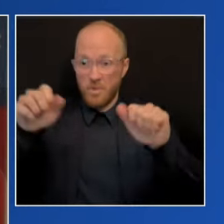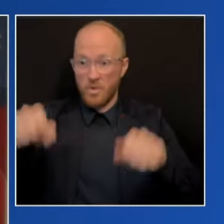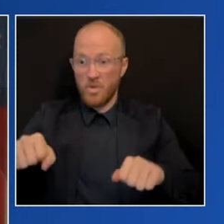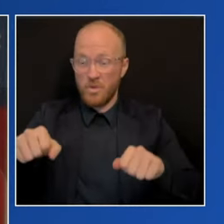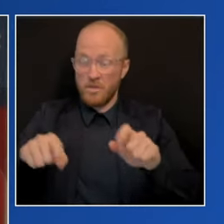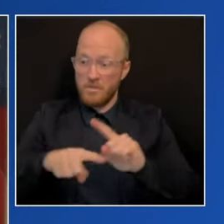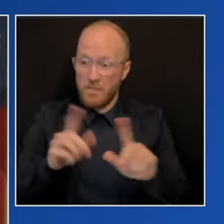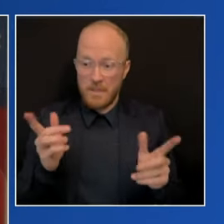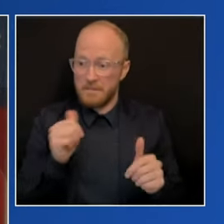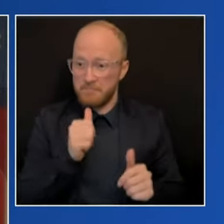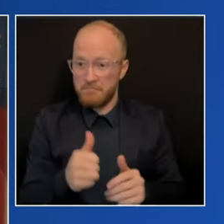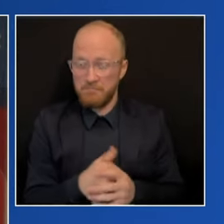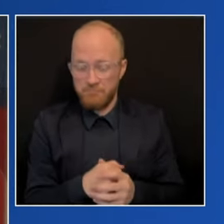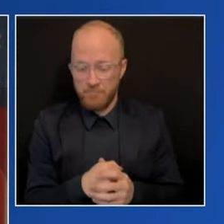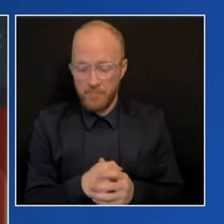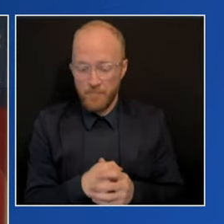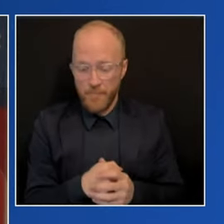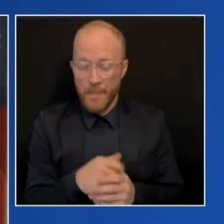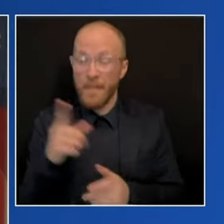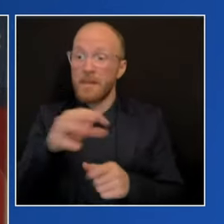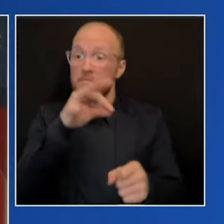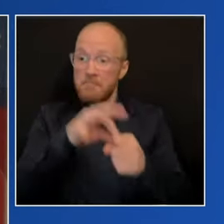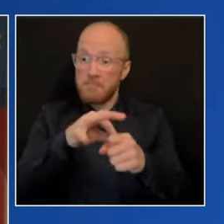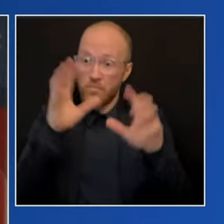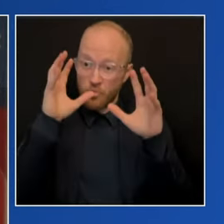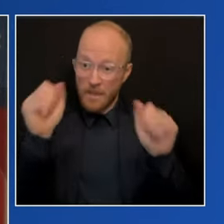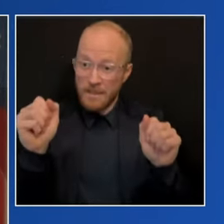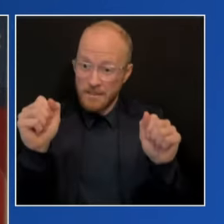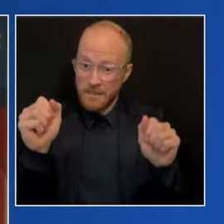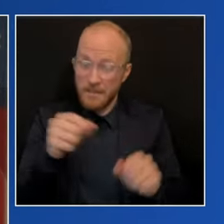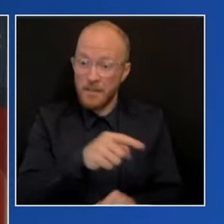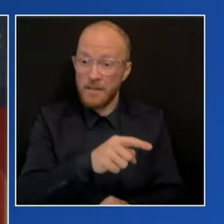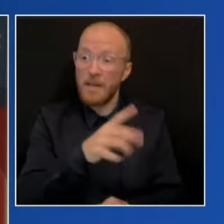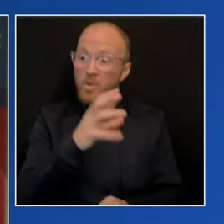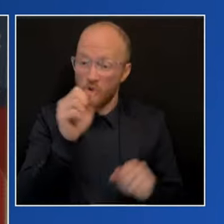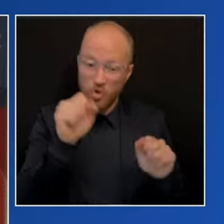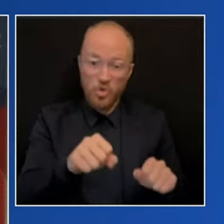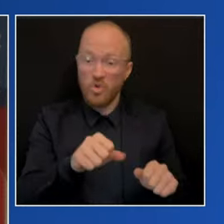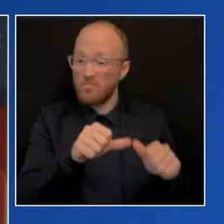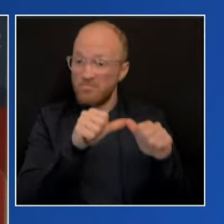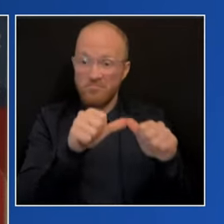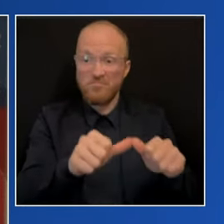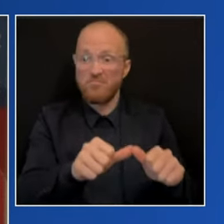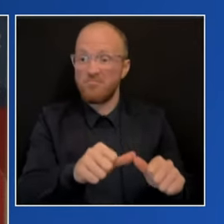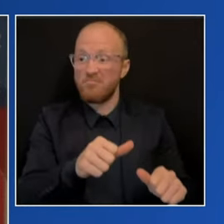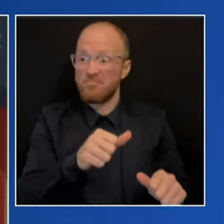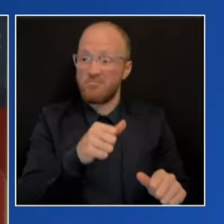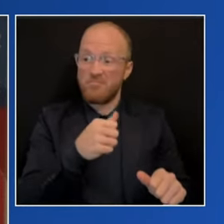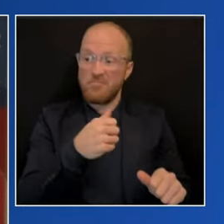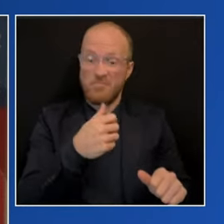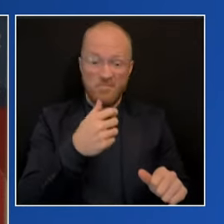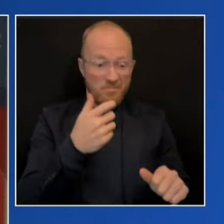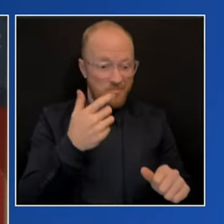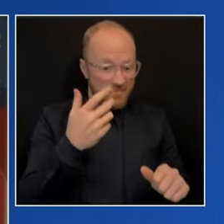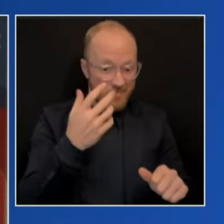And by the way, when he got elected president, he could have stayed for 2, 3, 4, 5 terms till he died.